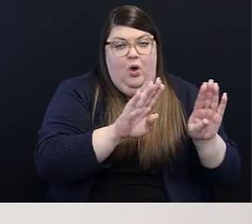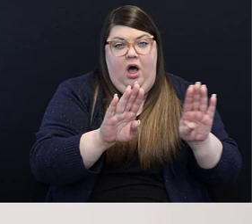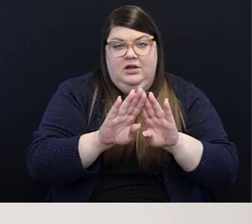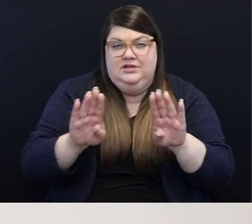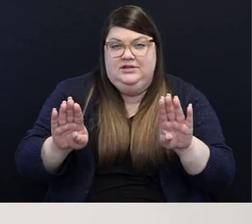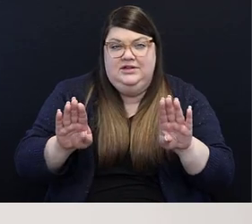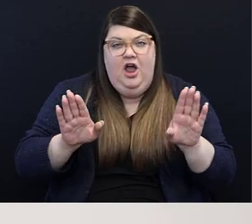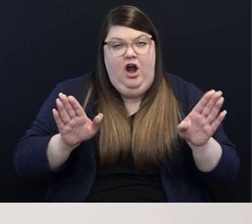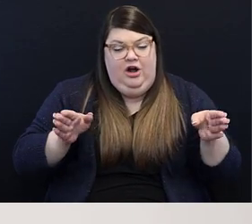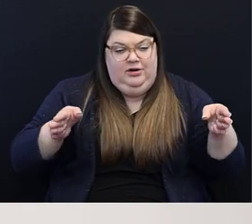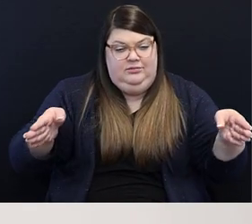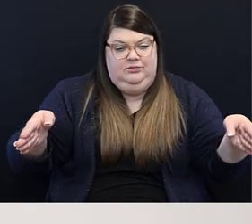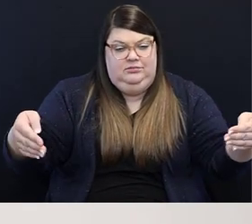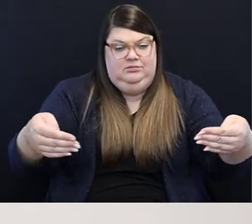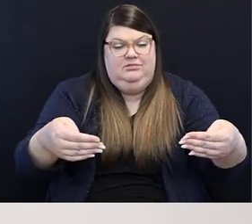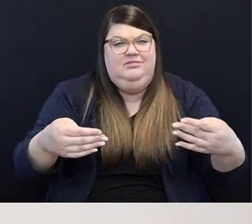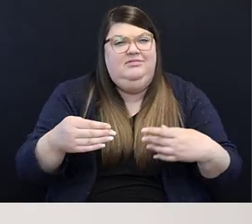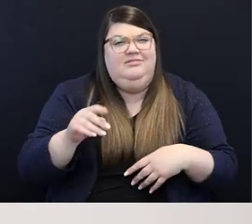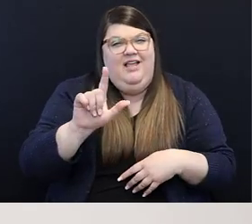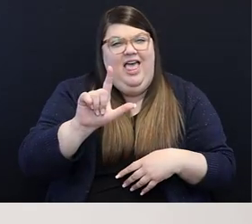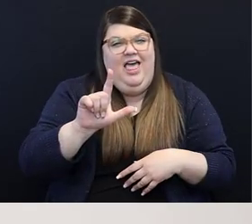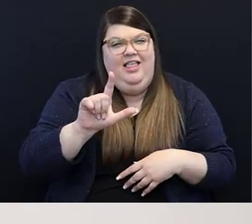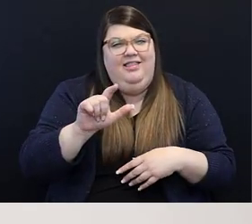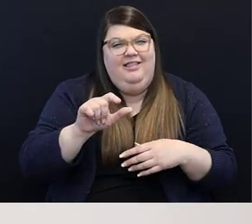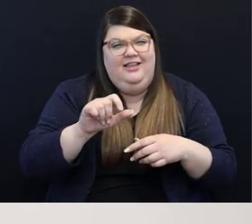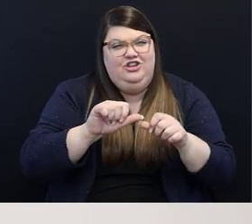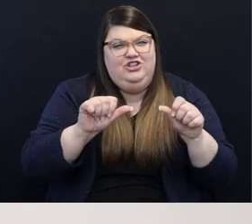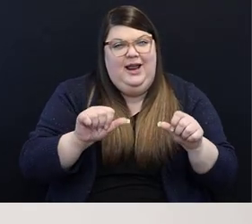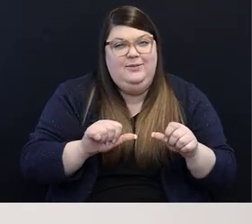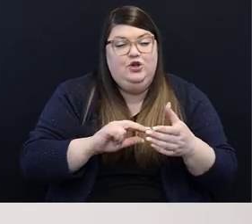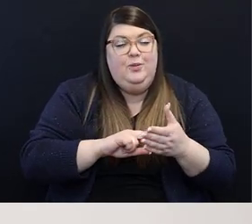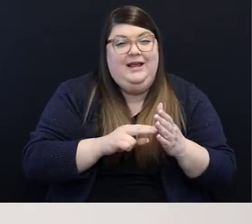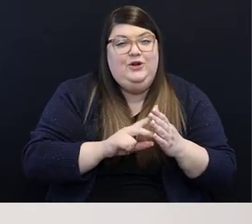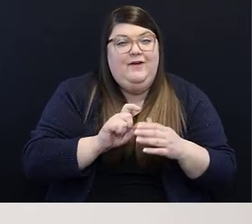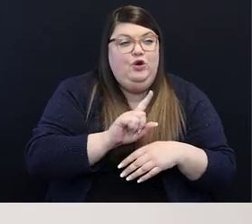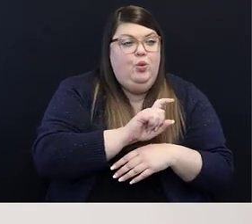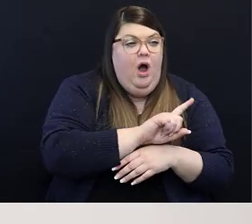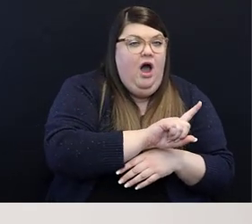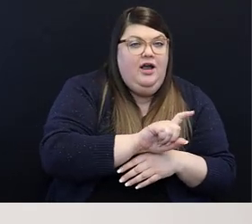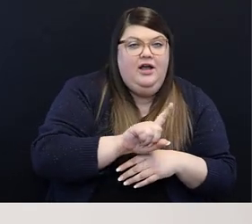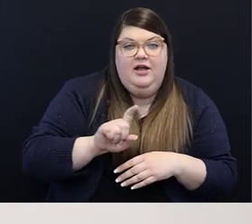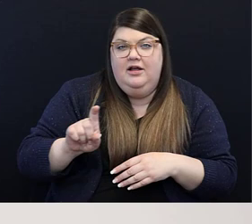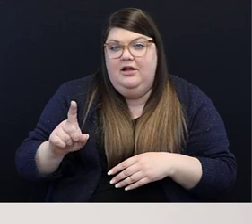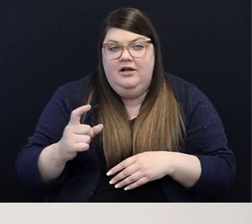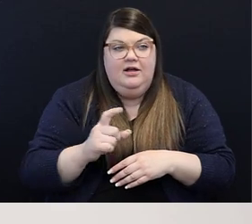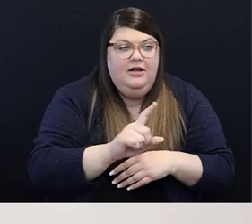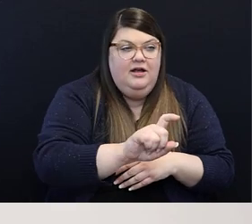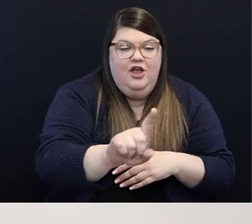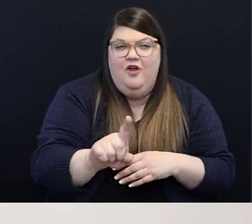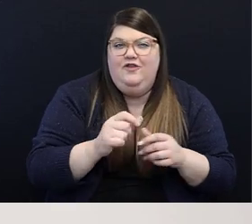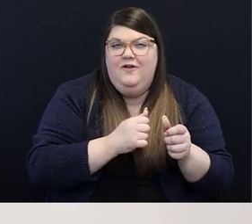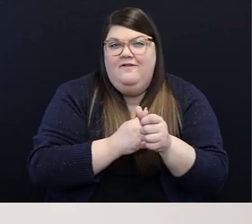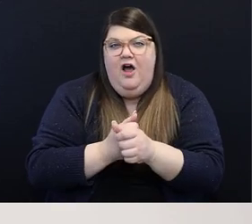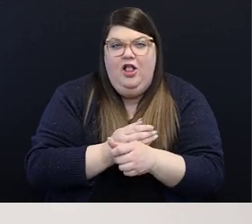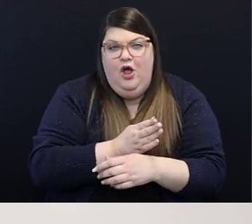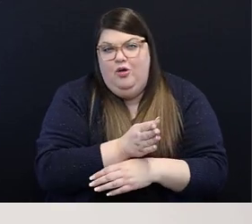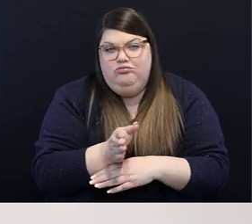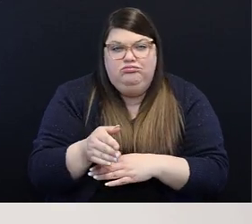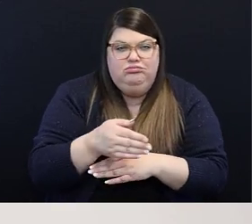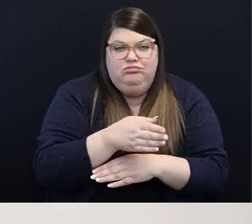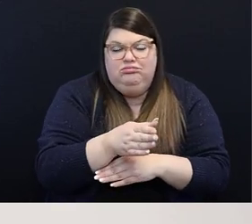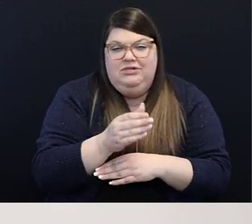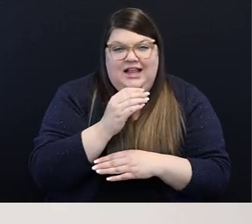and so they encourage a kind of walking and following through the space, and it's not symmetrical. It could